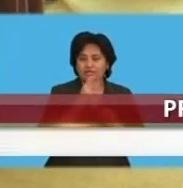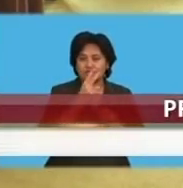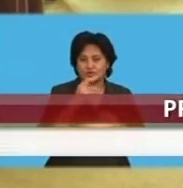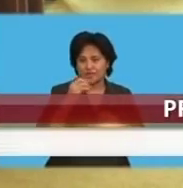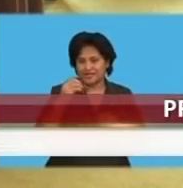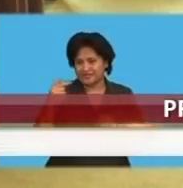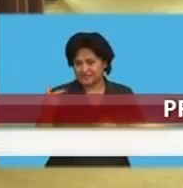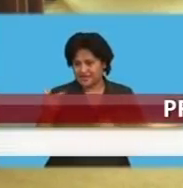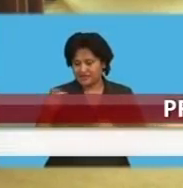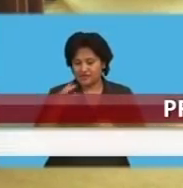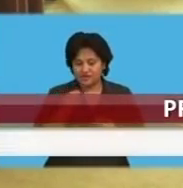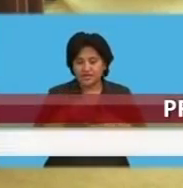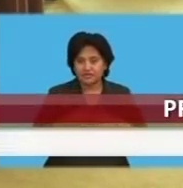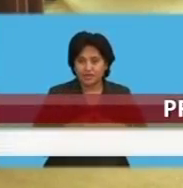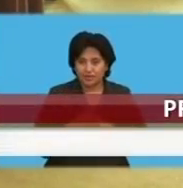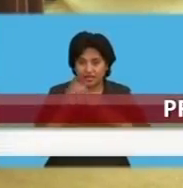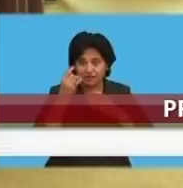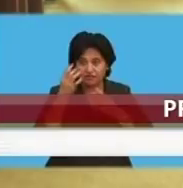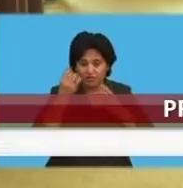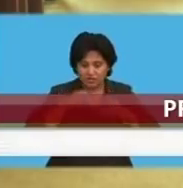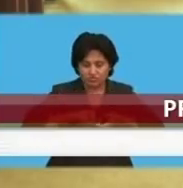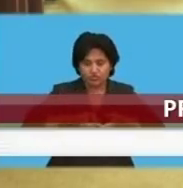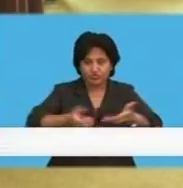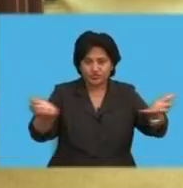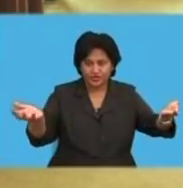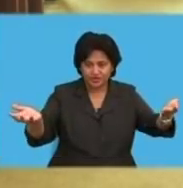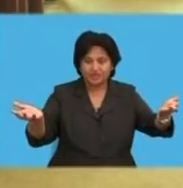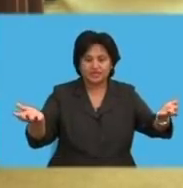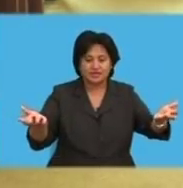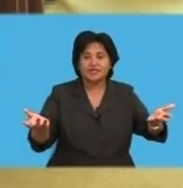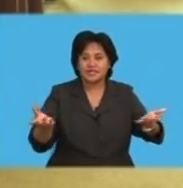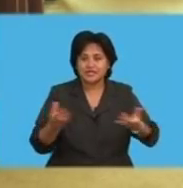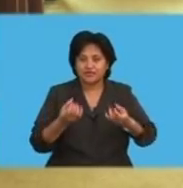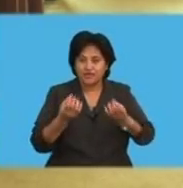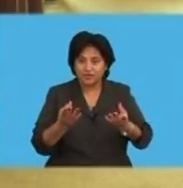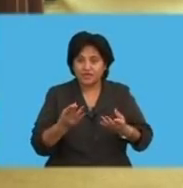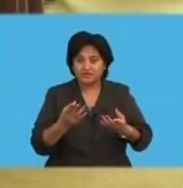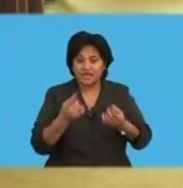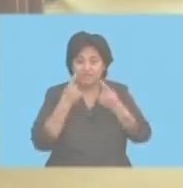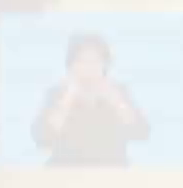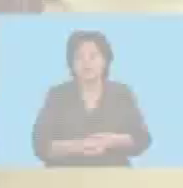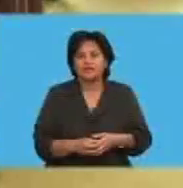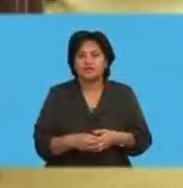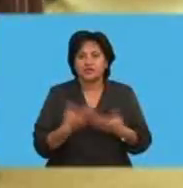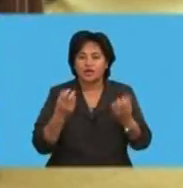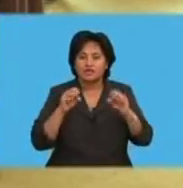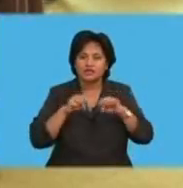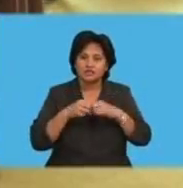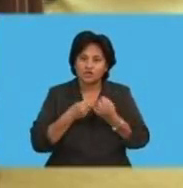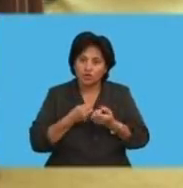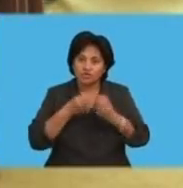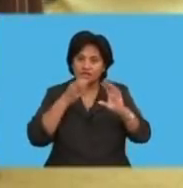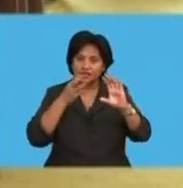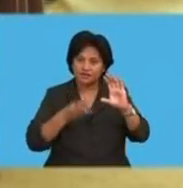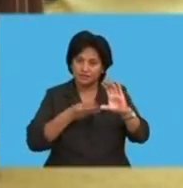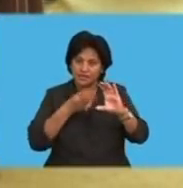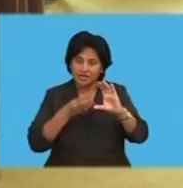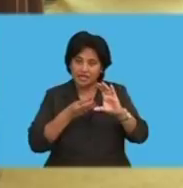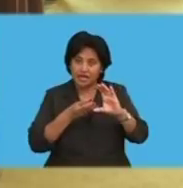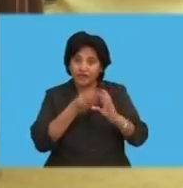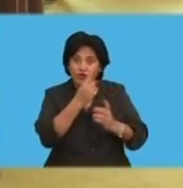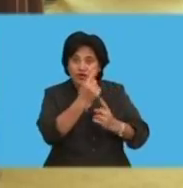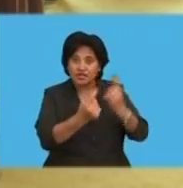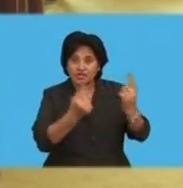there is public information readily available that clearly shows aggregation of data on ethnicity. Everyone who was